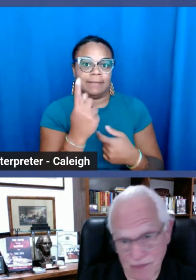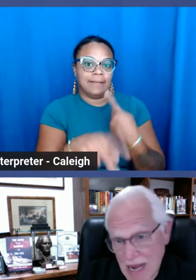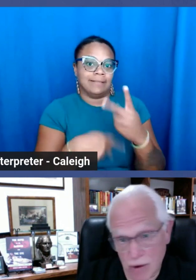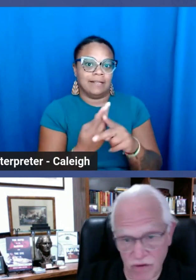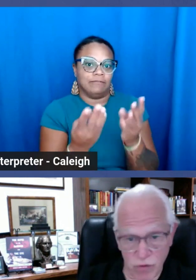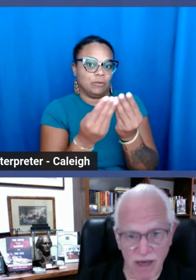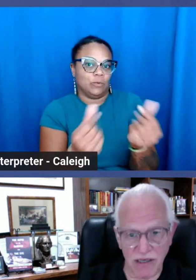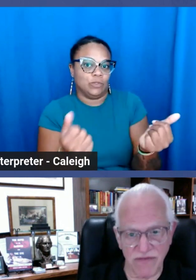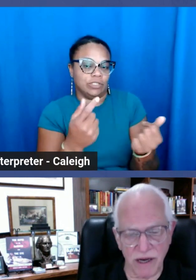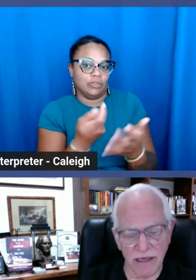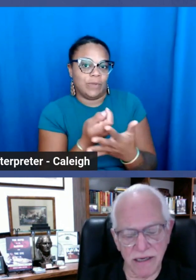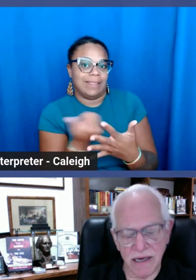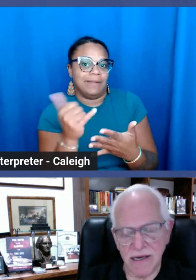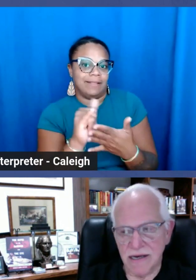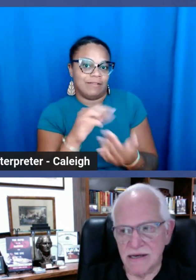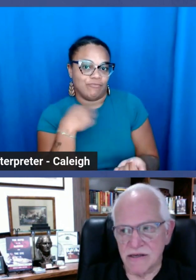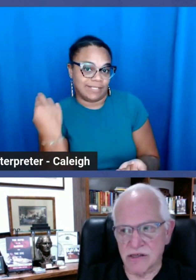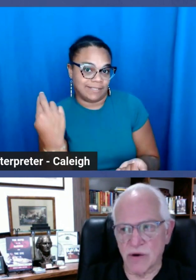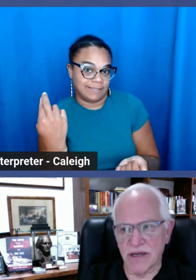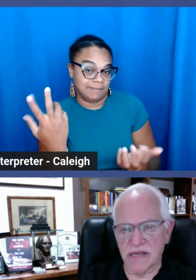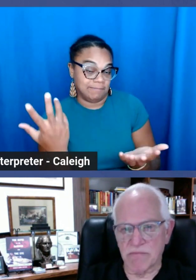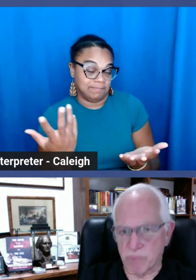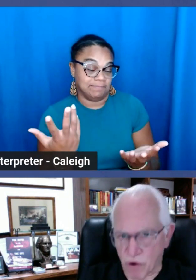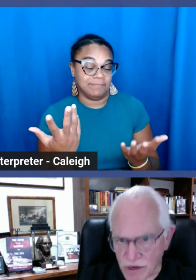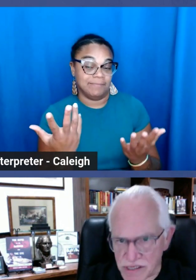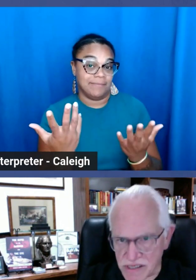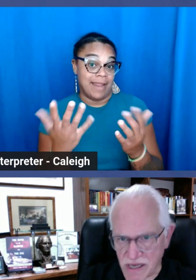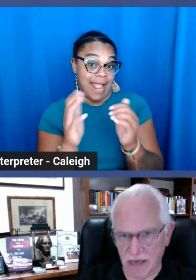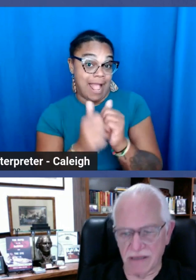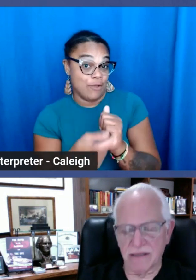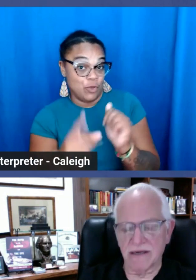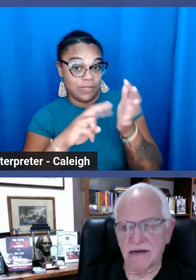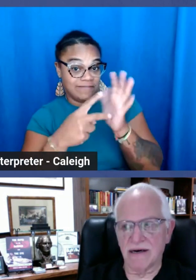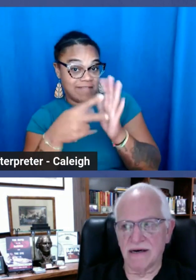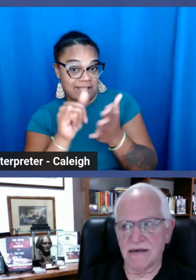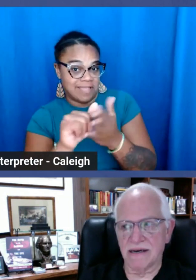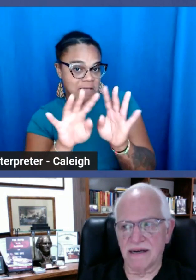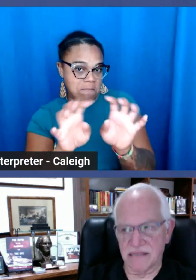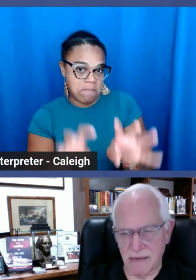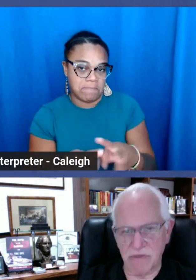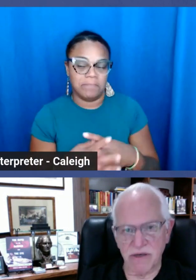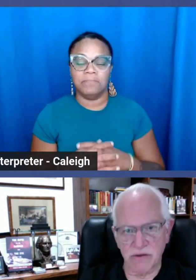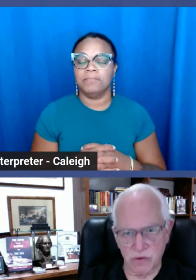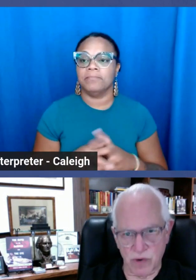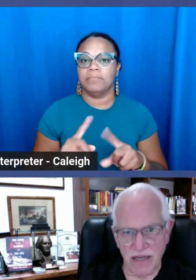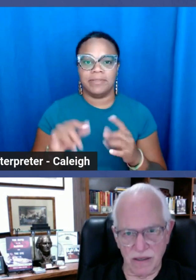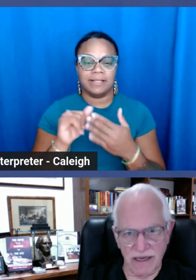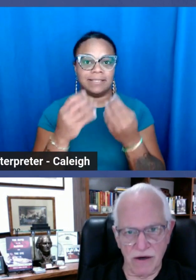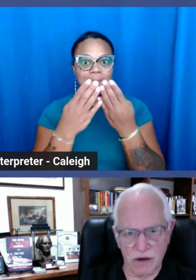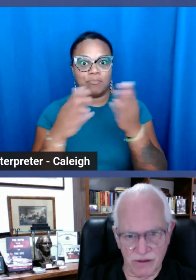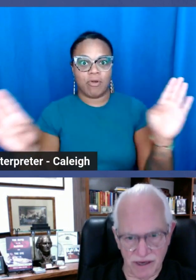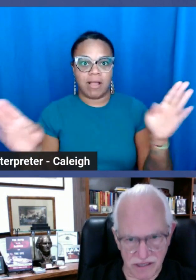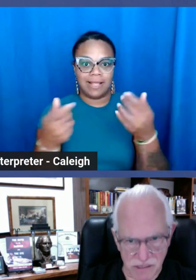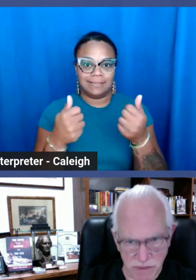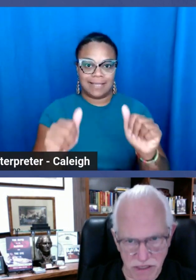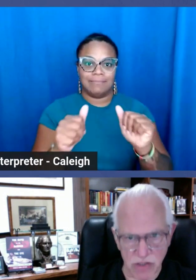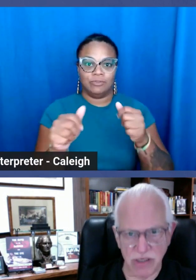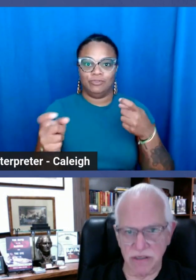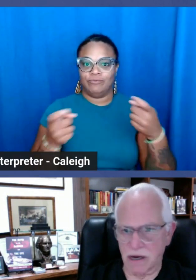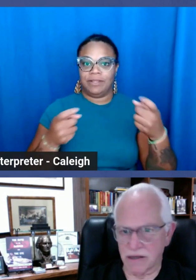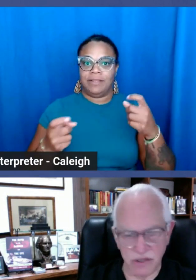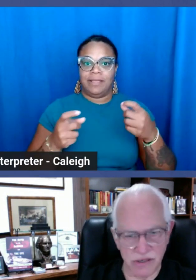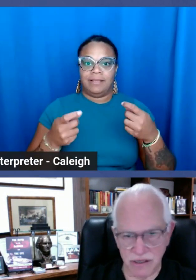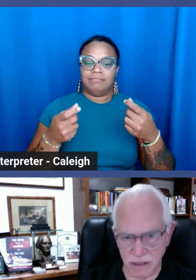is, however you might define it. So it is a broad scale attempt to regulate online